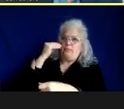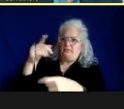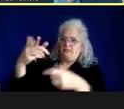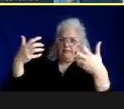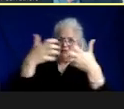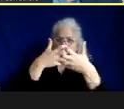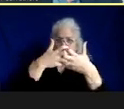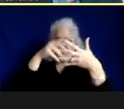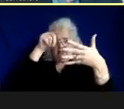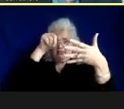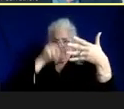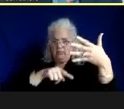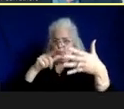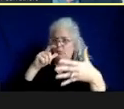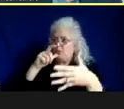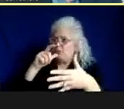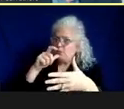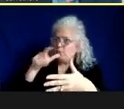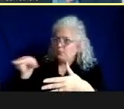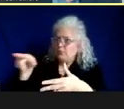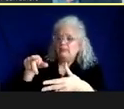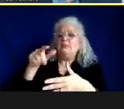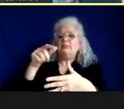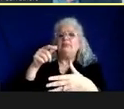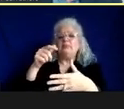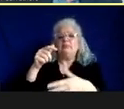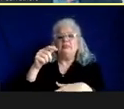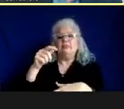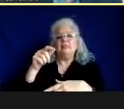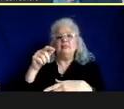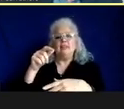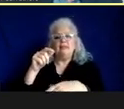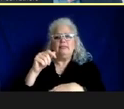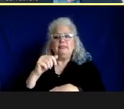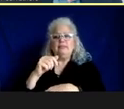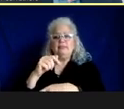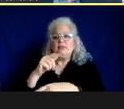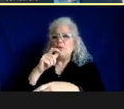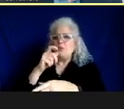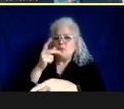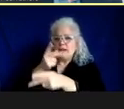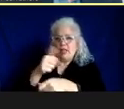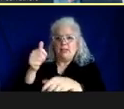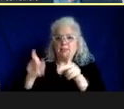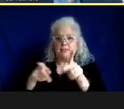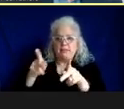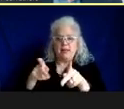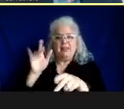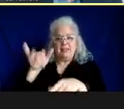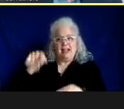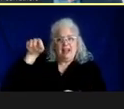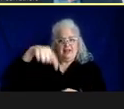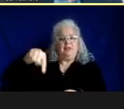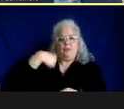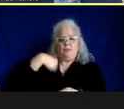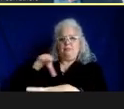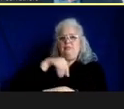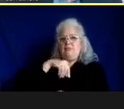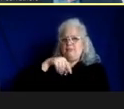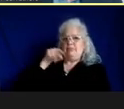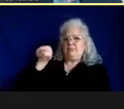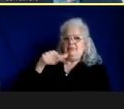services put this into practice, and I think it's been pretty universal. That's been smoother. Department of Developmental Services more recently released a